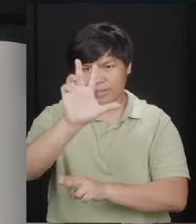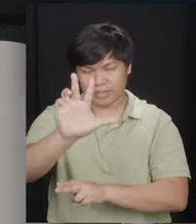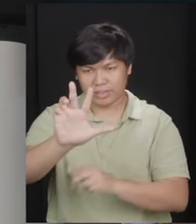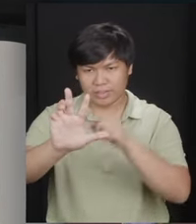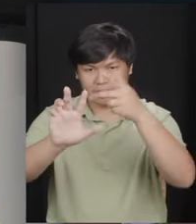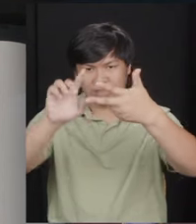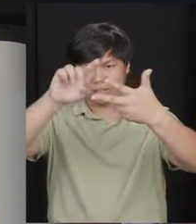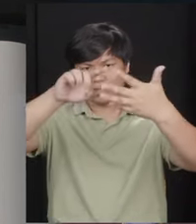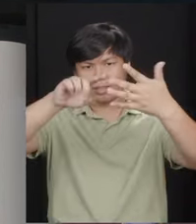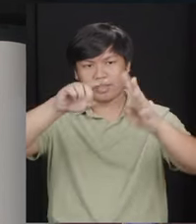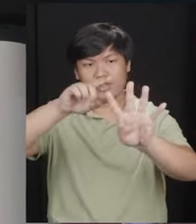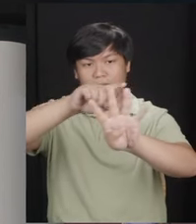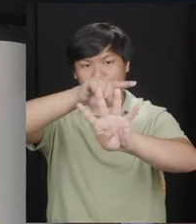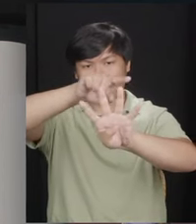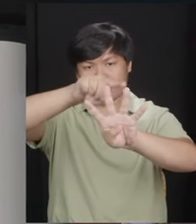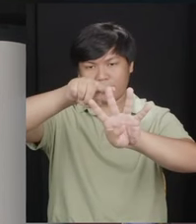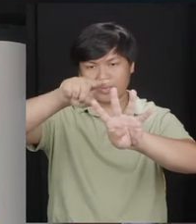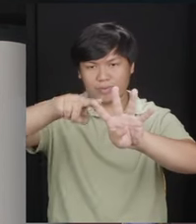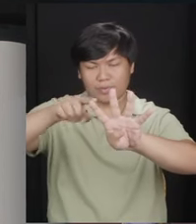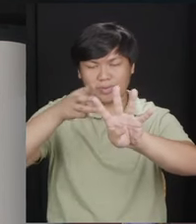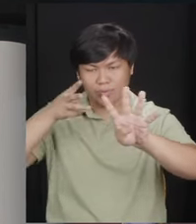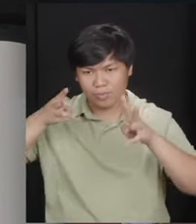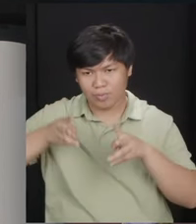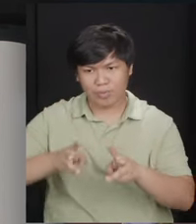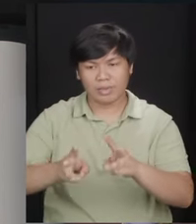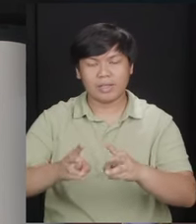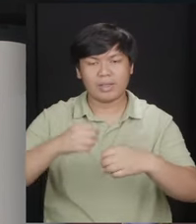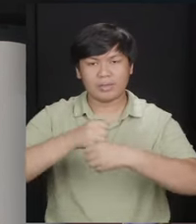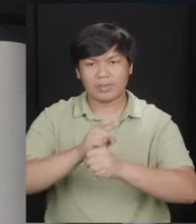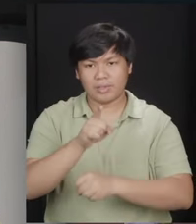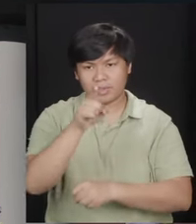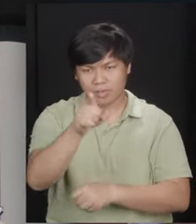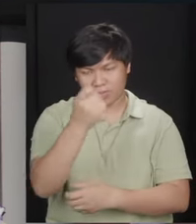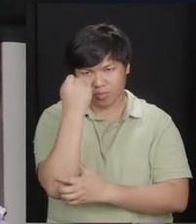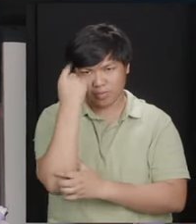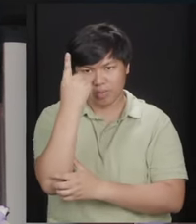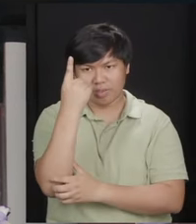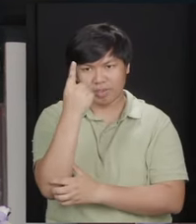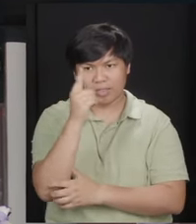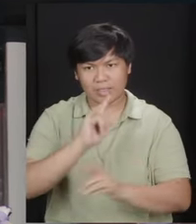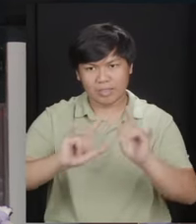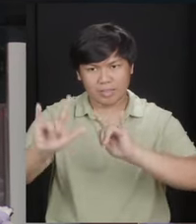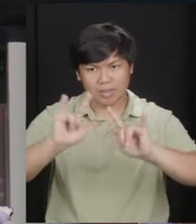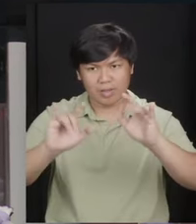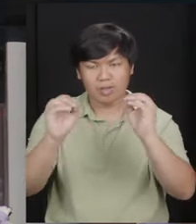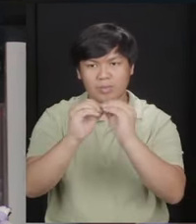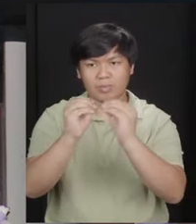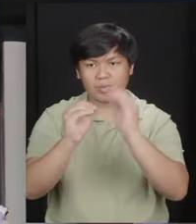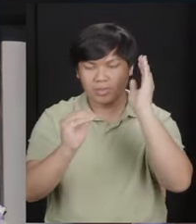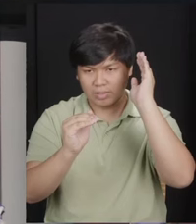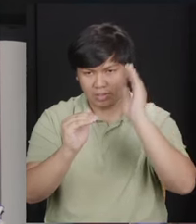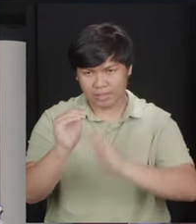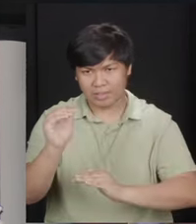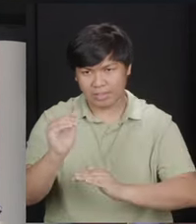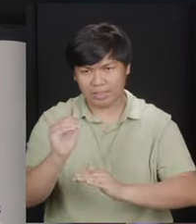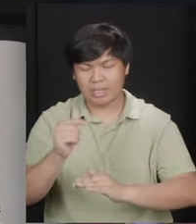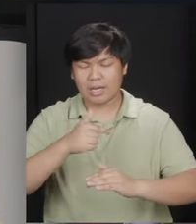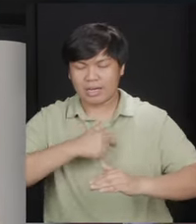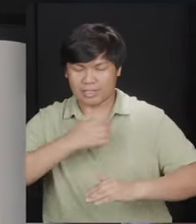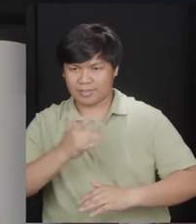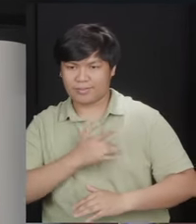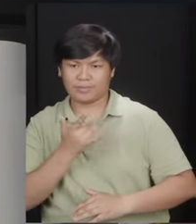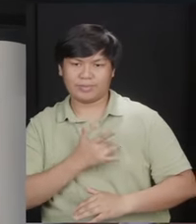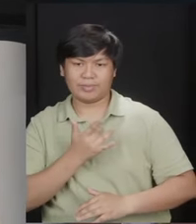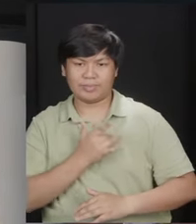follow, I believe, are ways of making you and I realize love is more than a warm, mushy feeling,